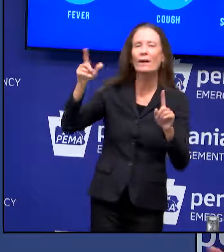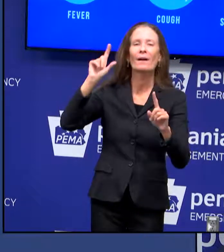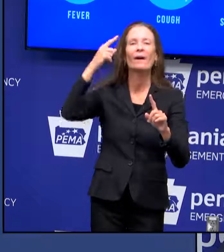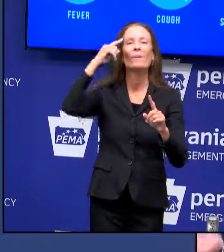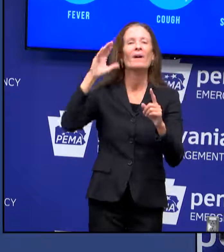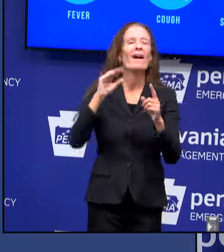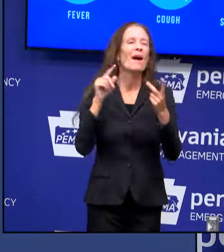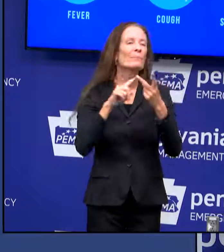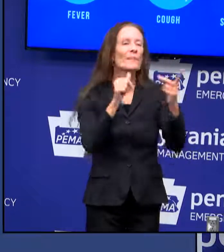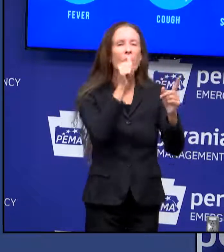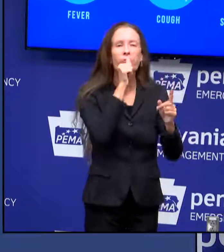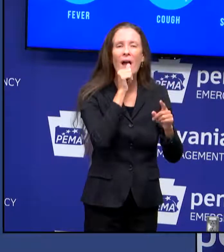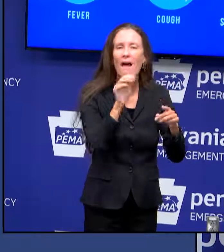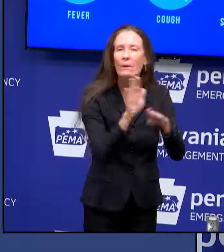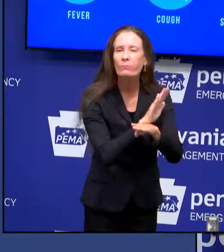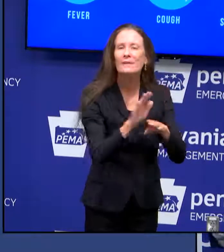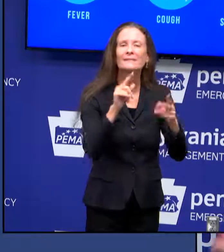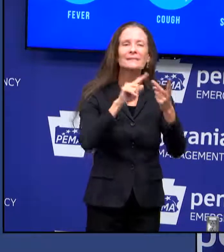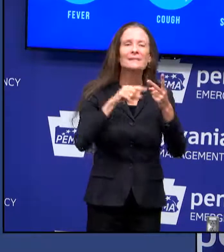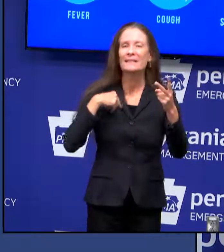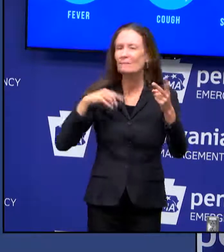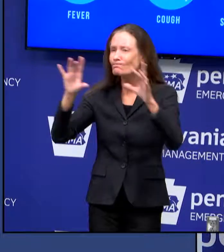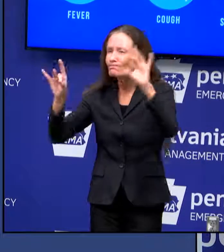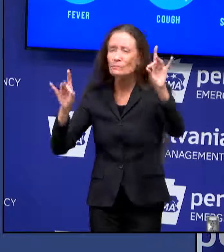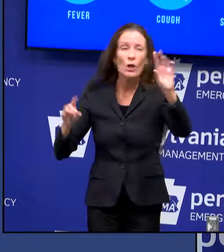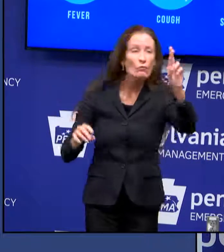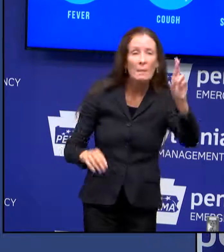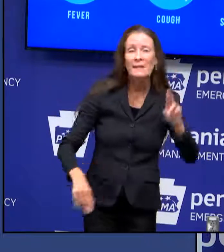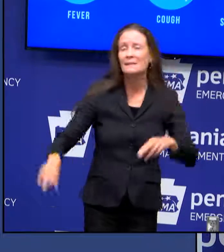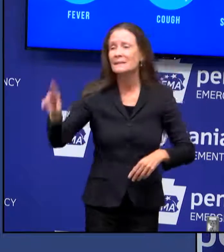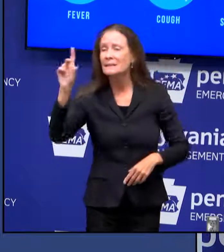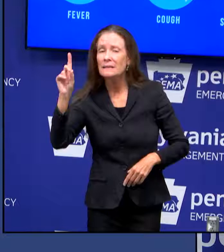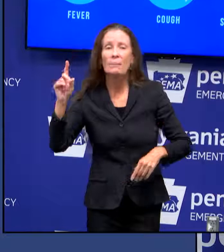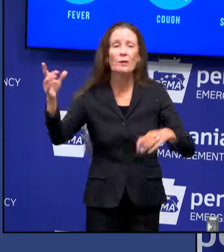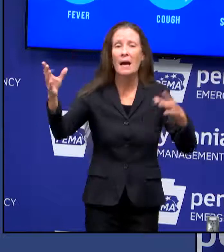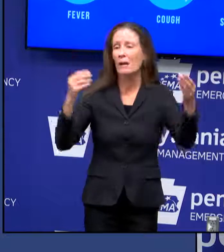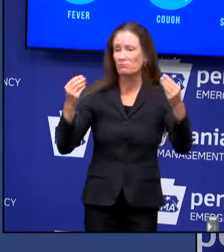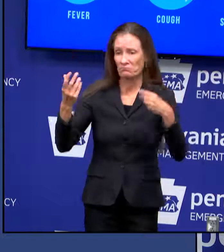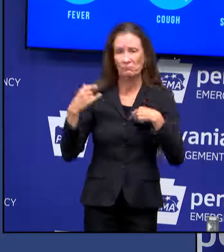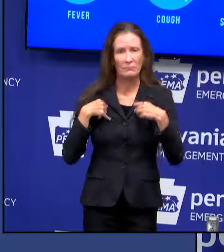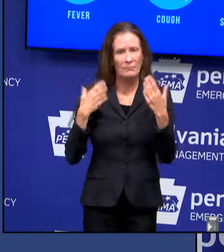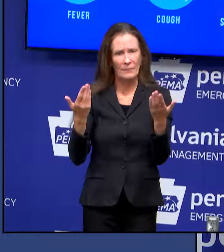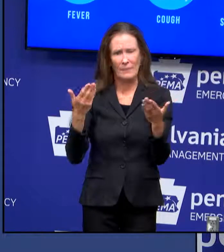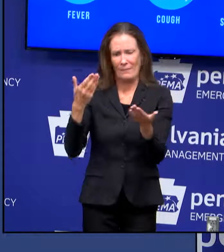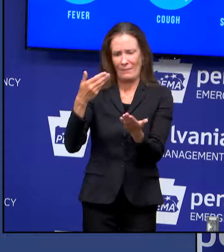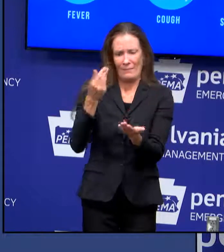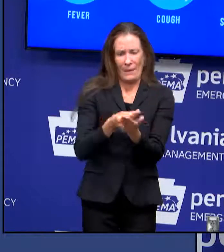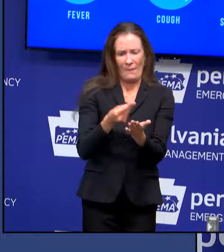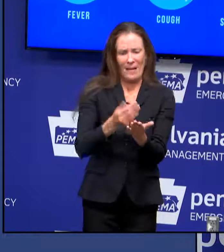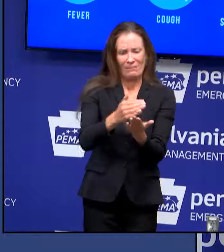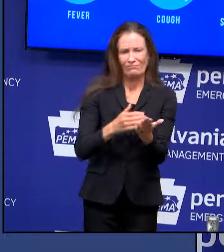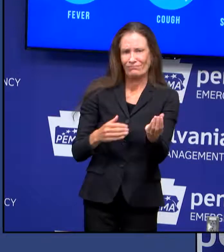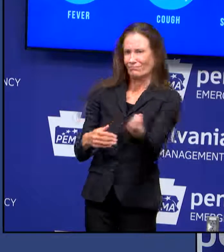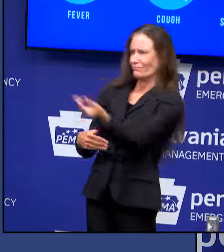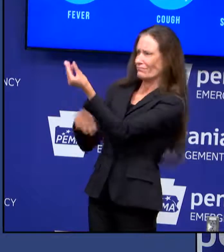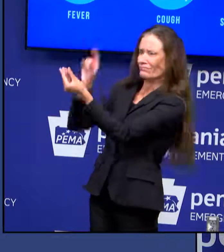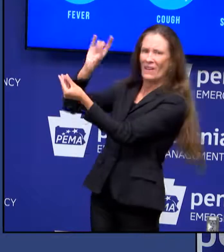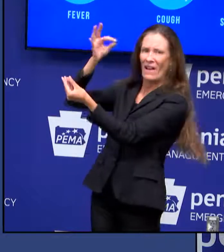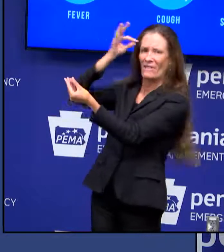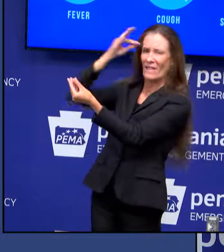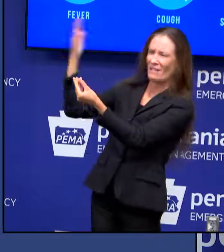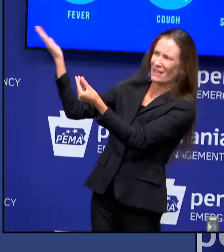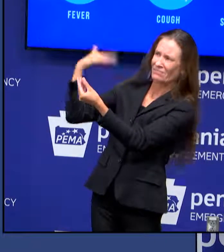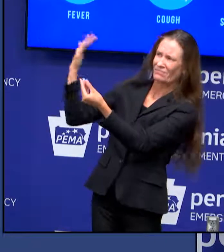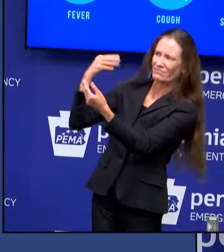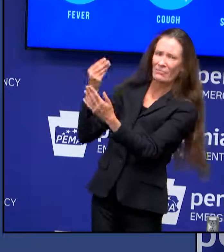governors, Republican and Democrat, to the Congress and the administration asking